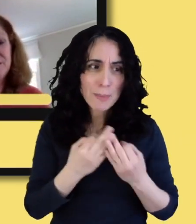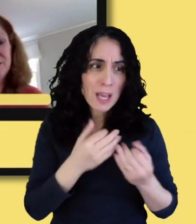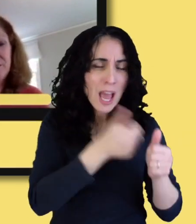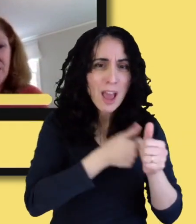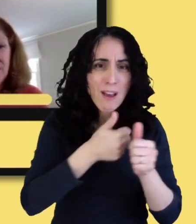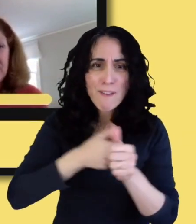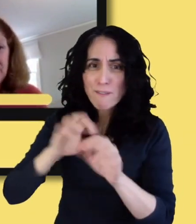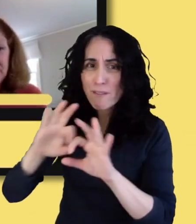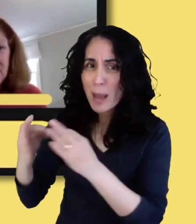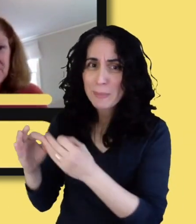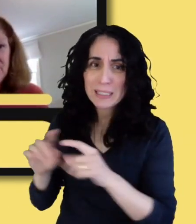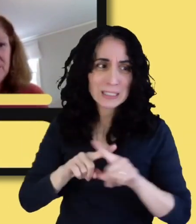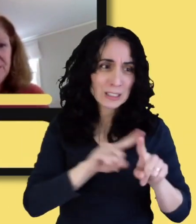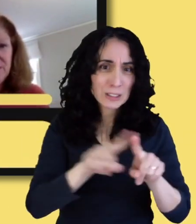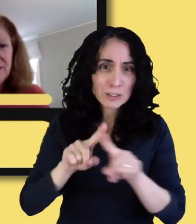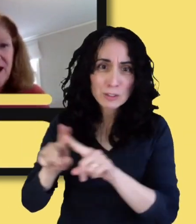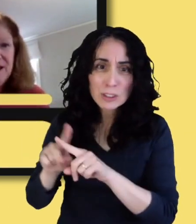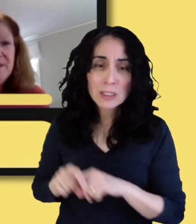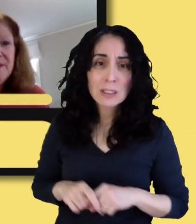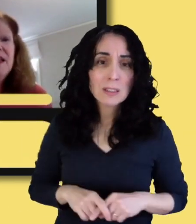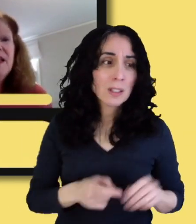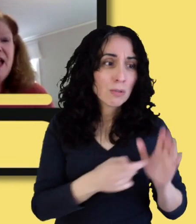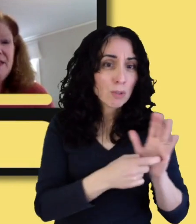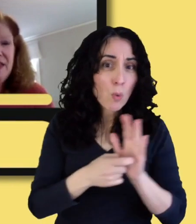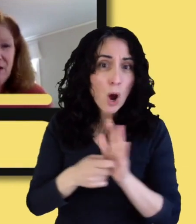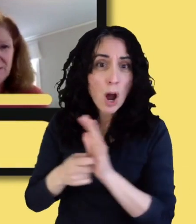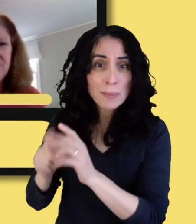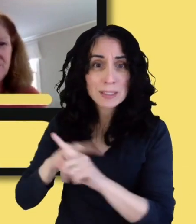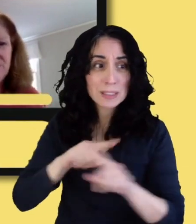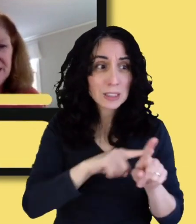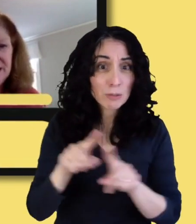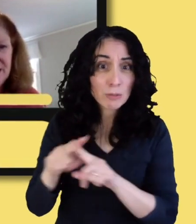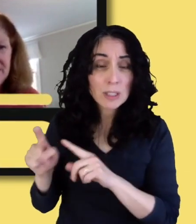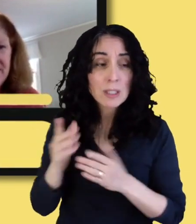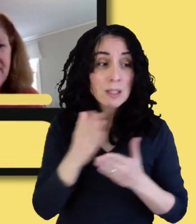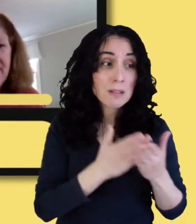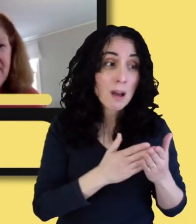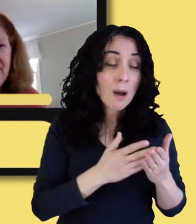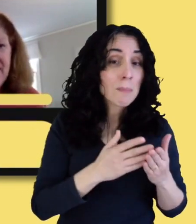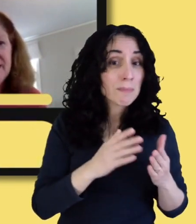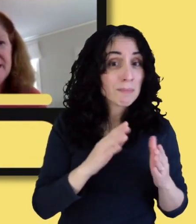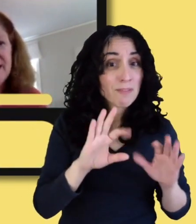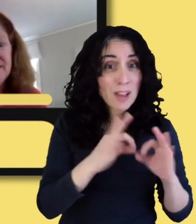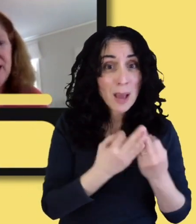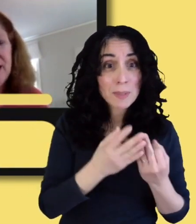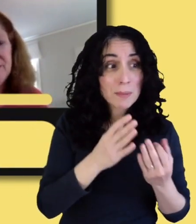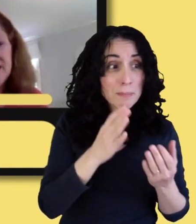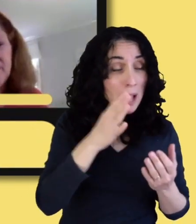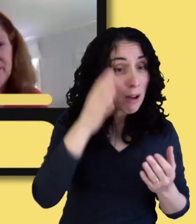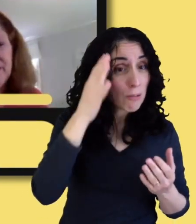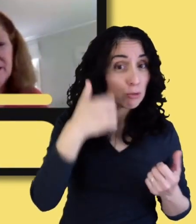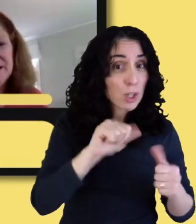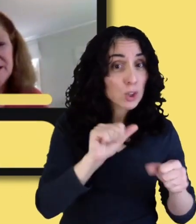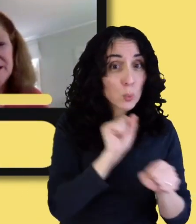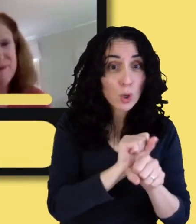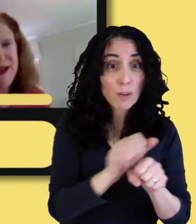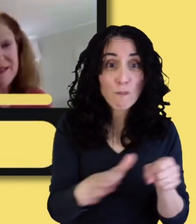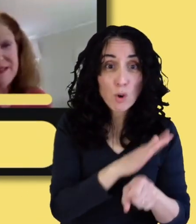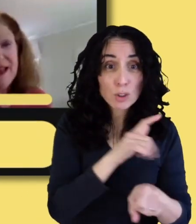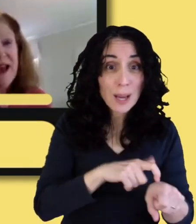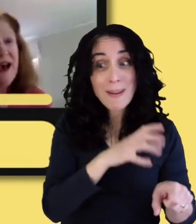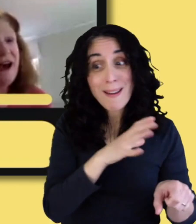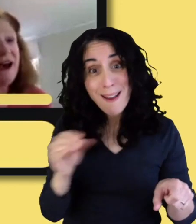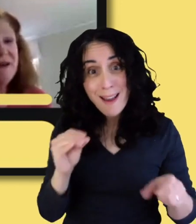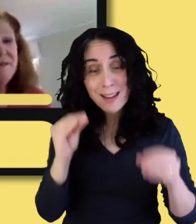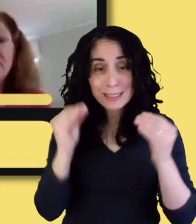some parents are trying to work full time and then also do the teaching. And I think that what I would say to parents is take a deep